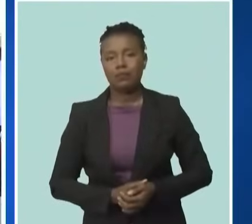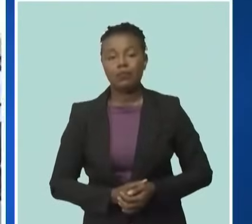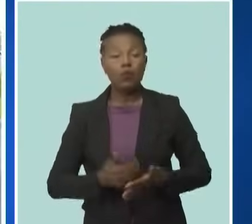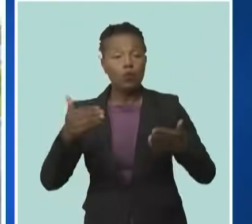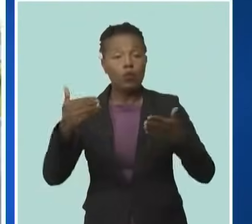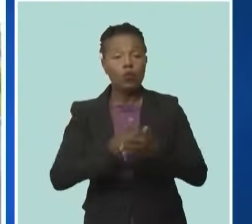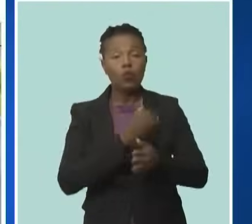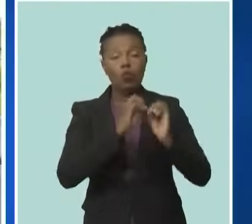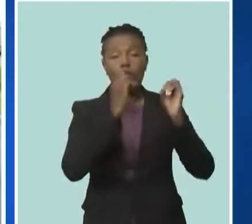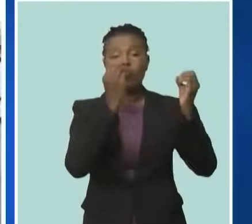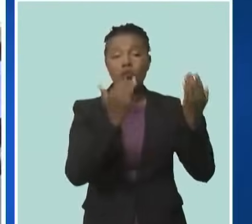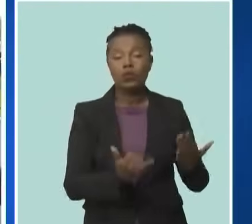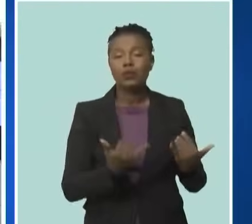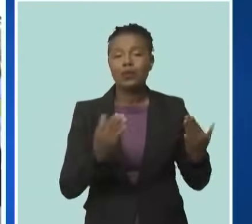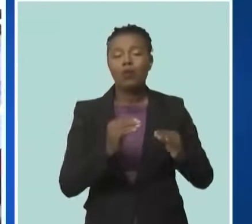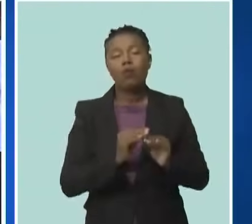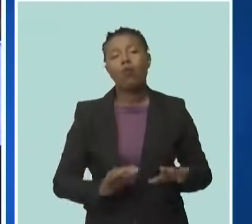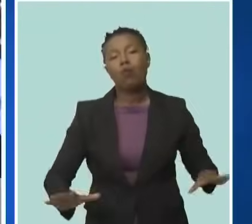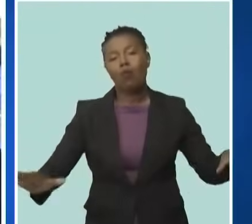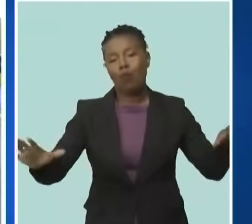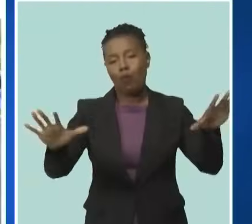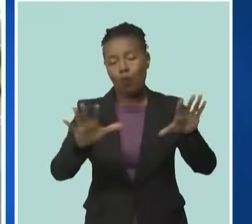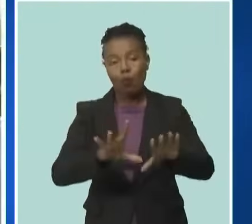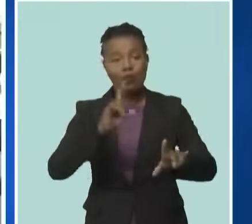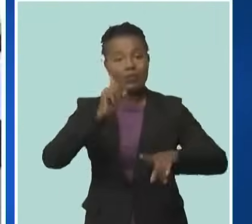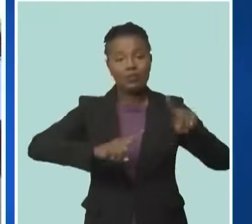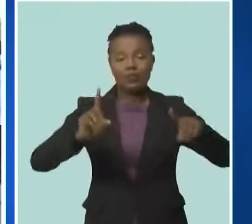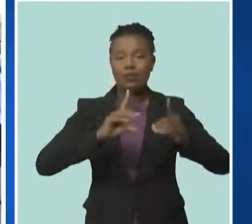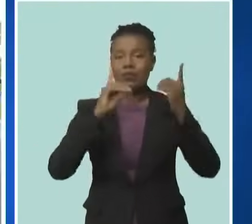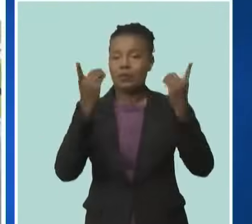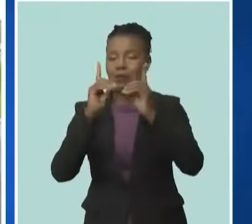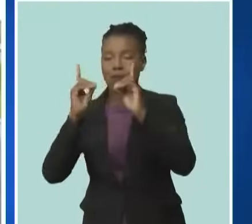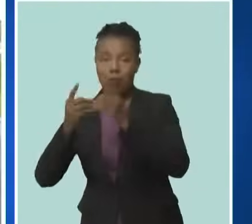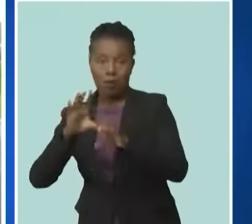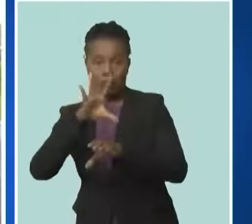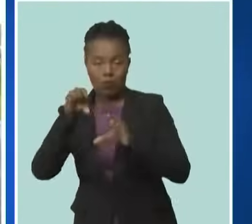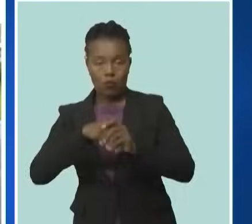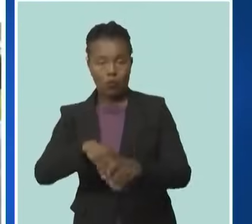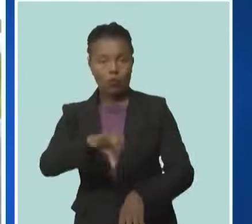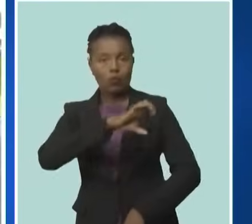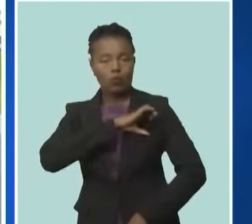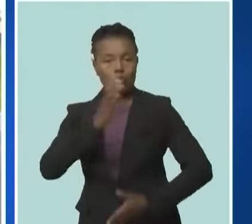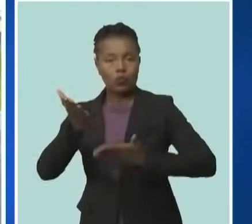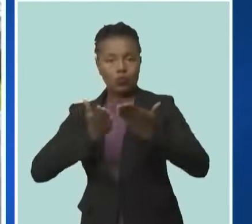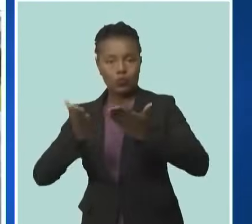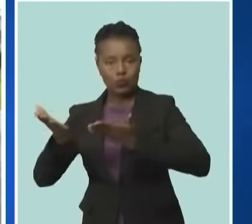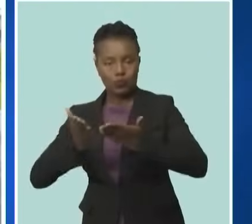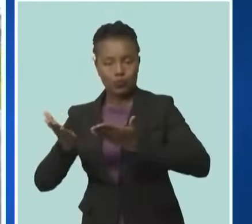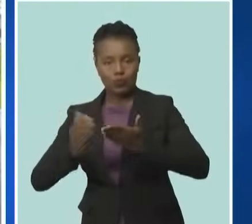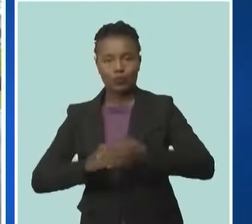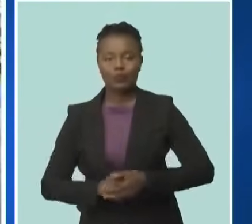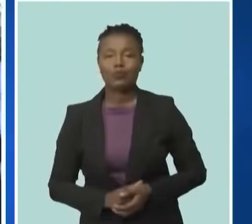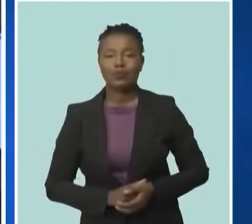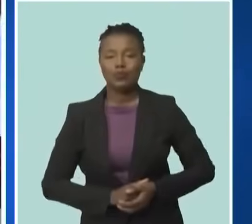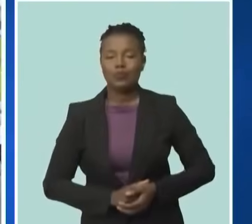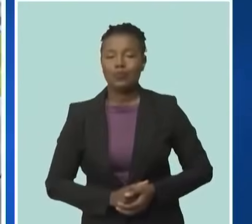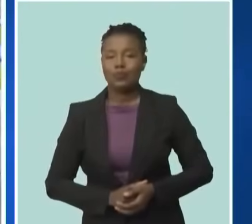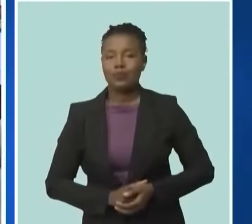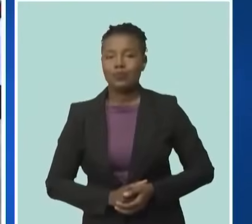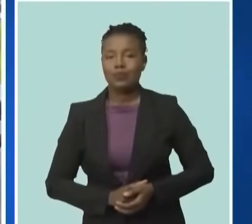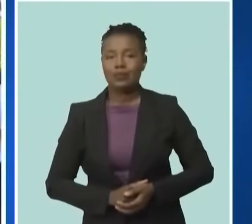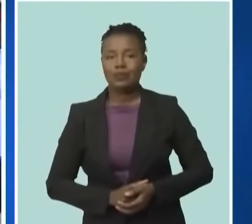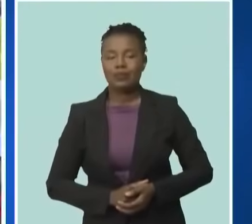officers will now be deployed across the various departments of the Barbados Police Service. Rachel